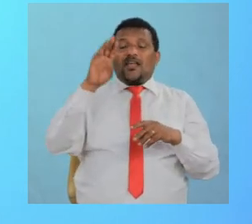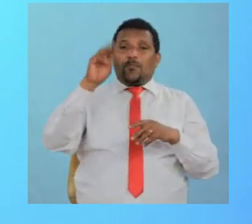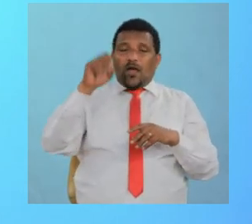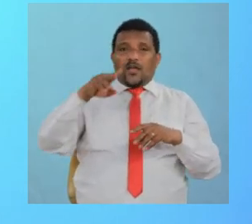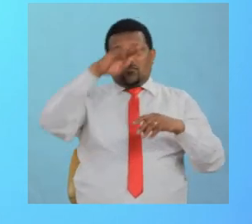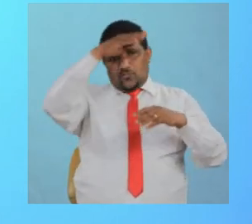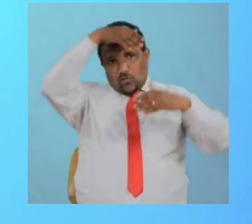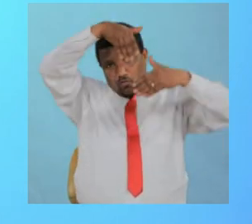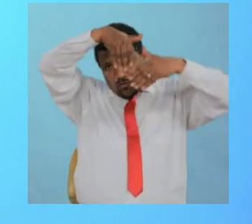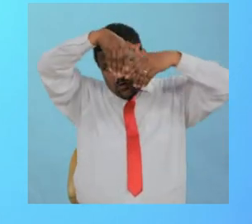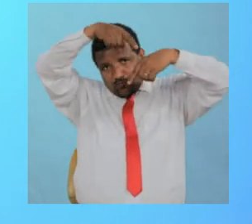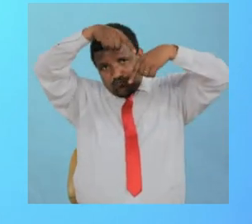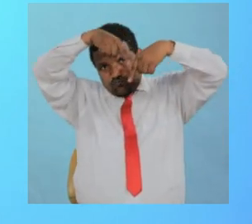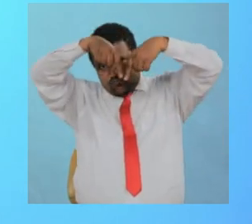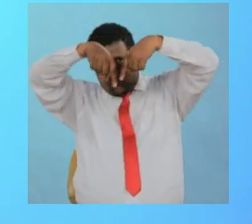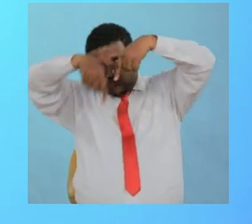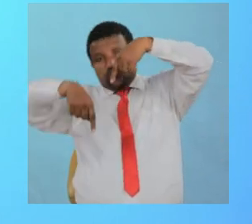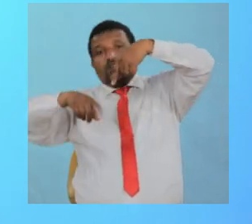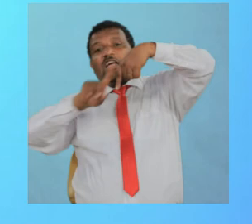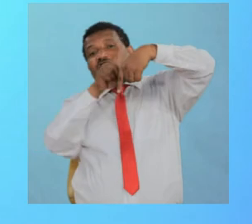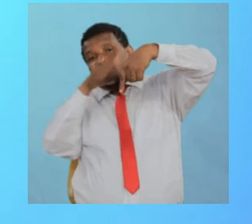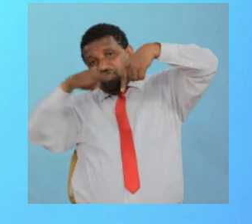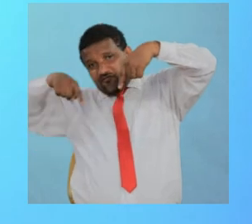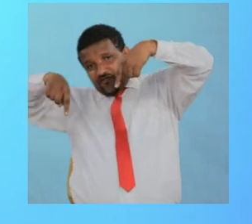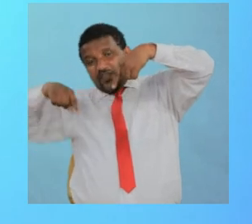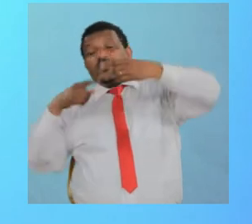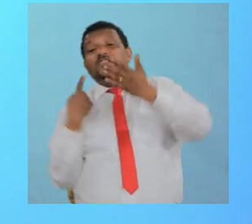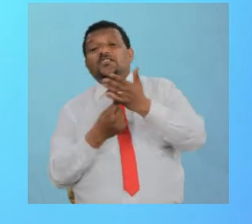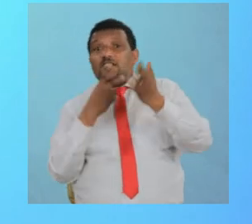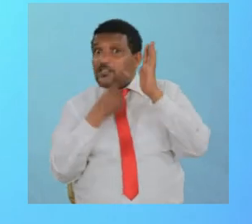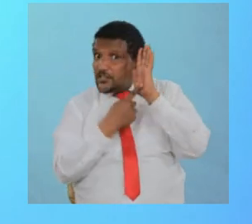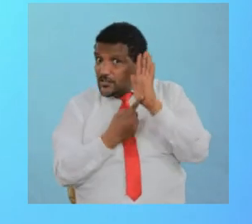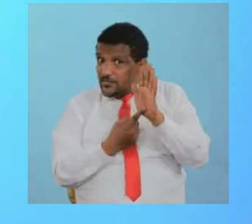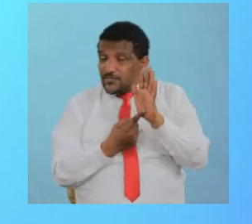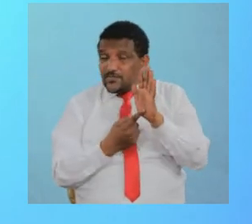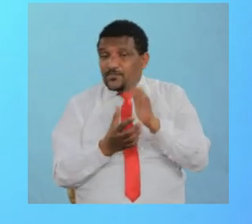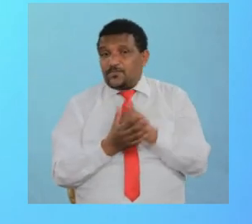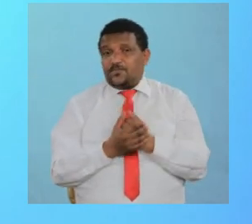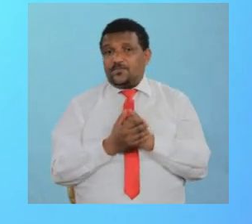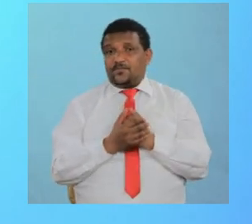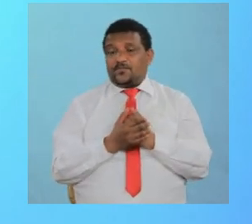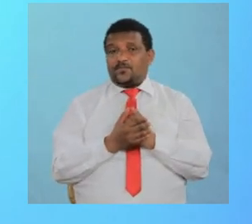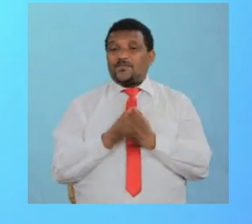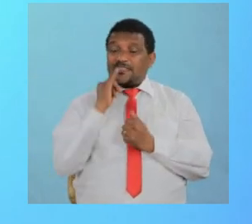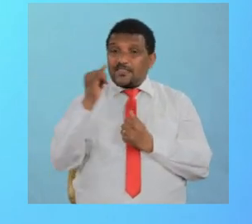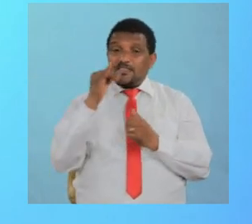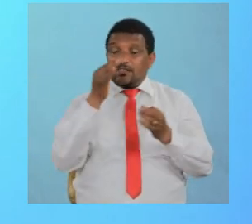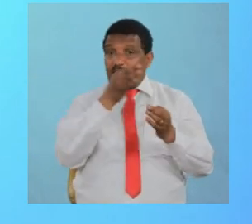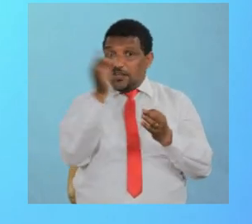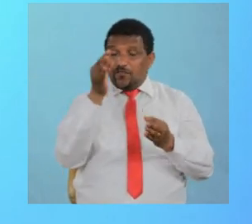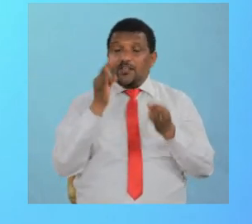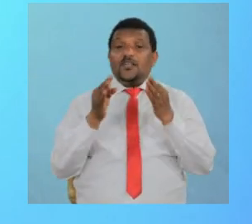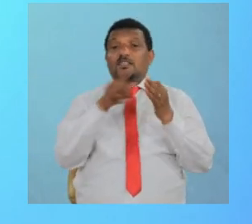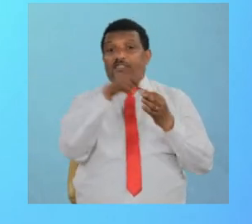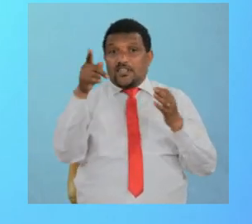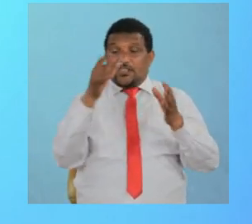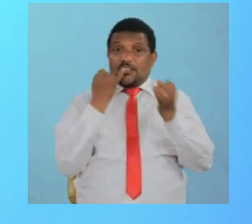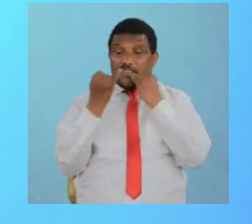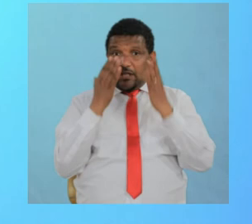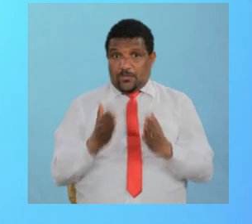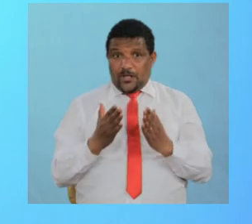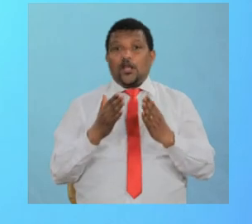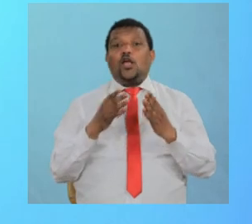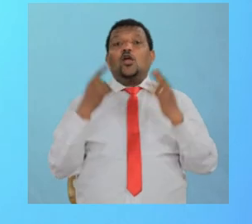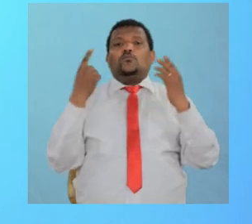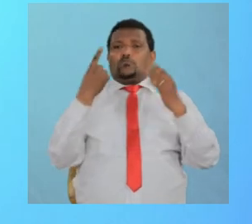downward sloping curves. This tells us if there is customer, then a